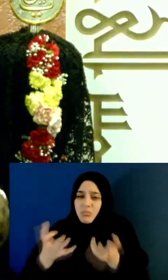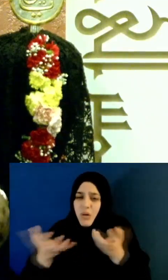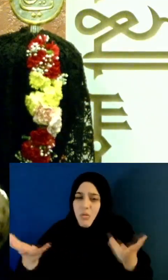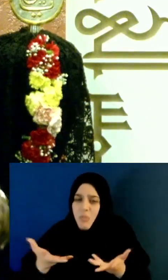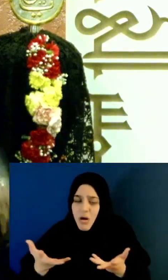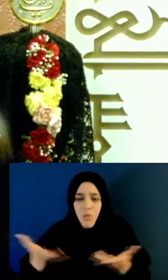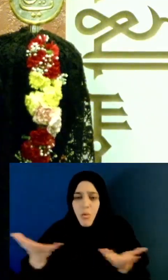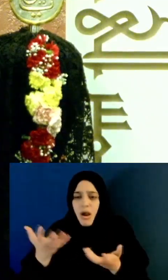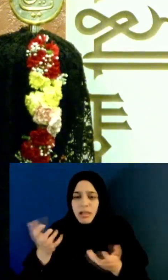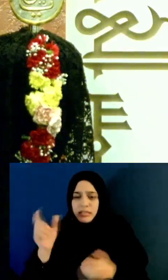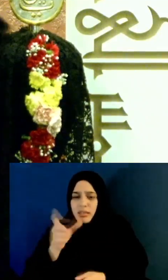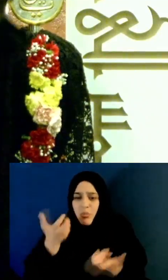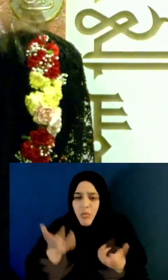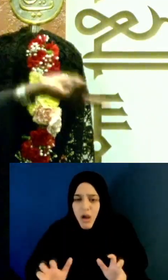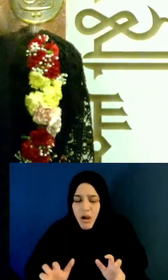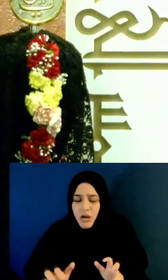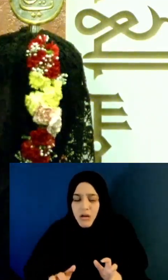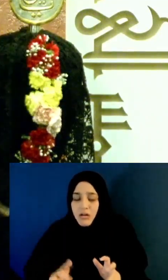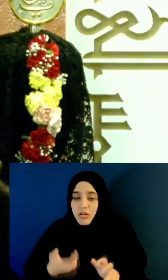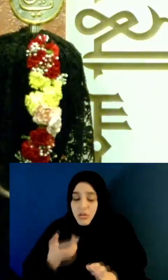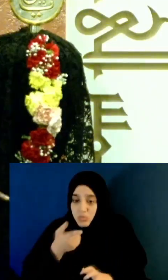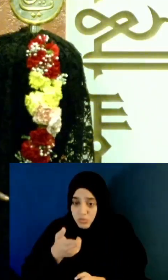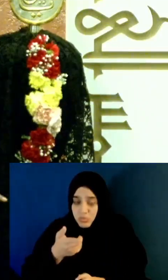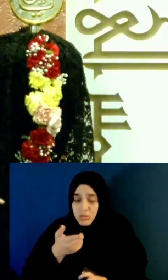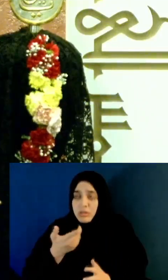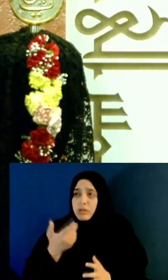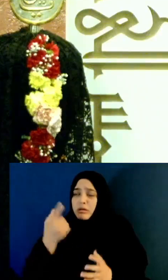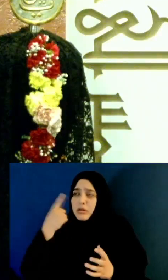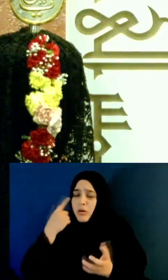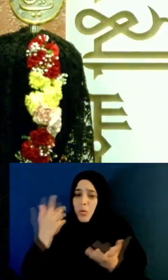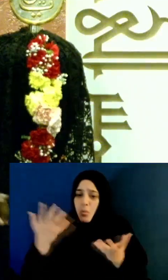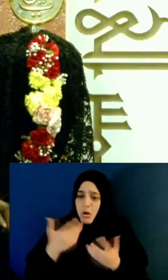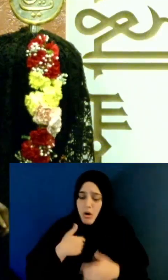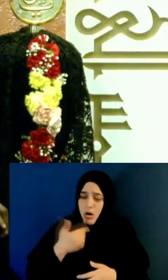wrong and you go out there being proud of it.